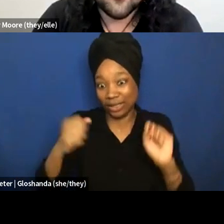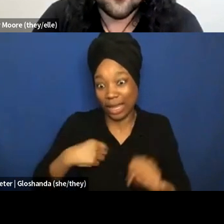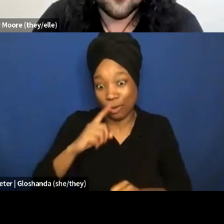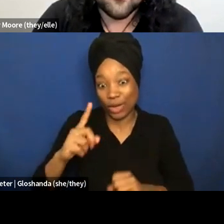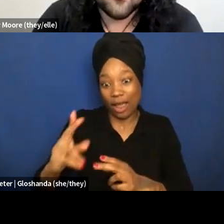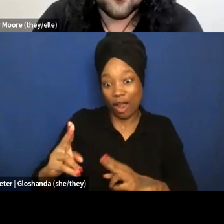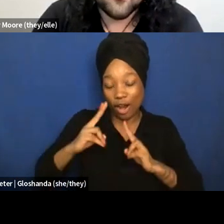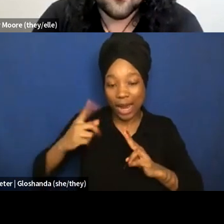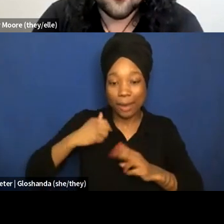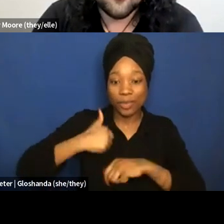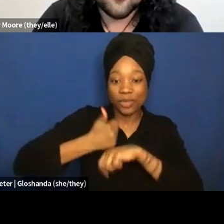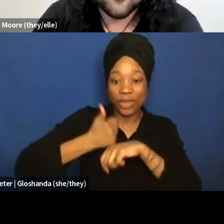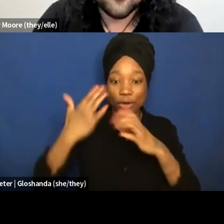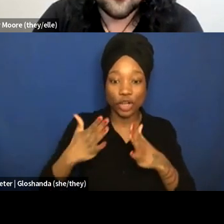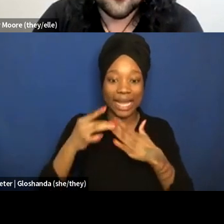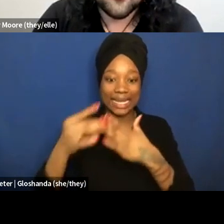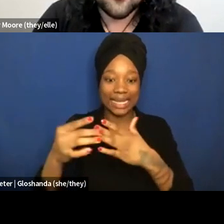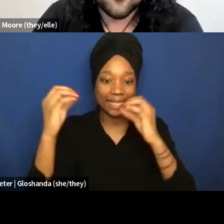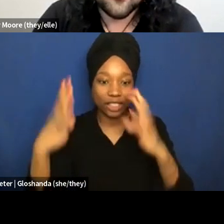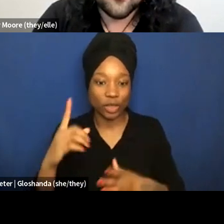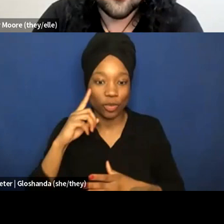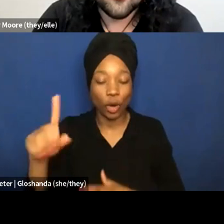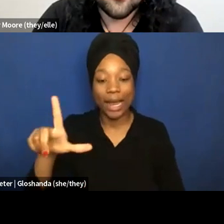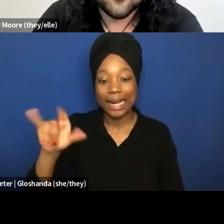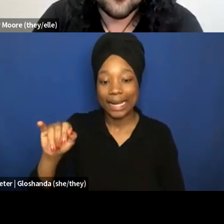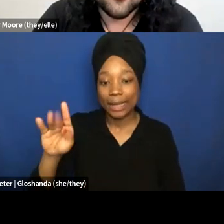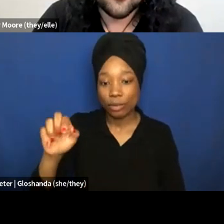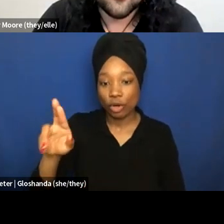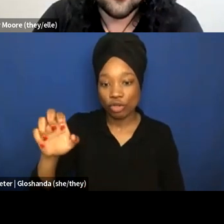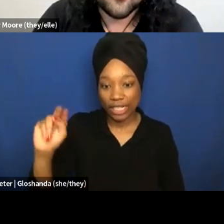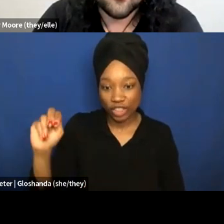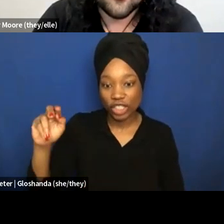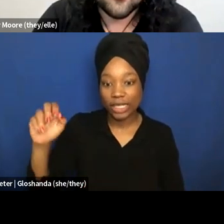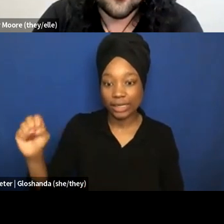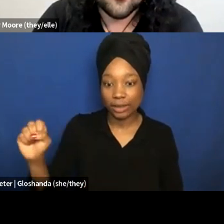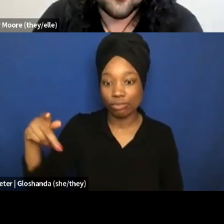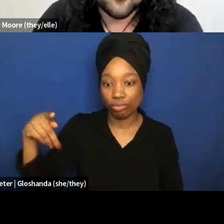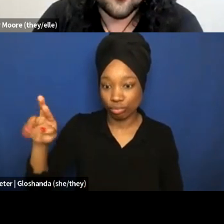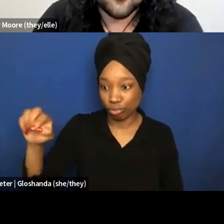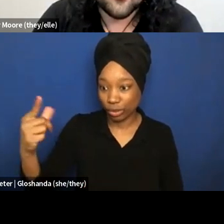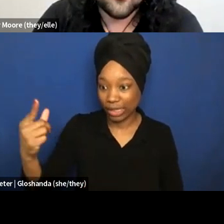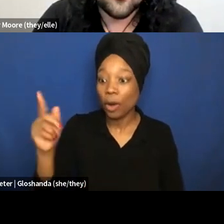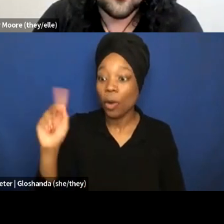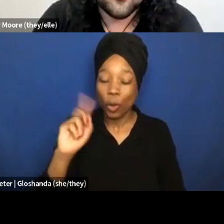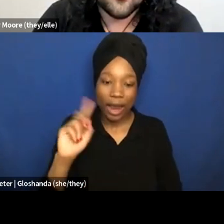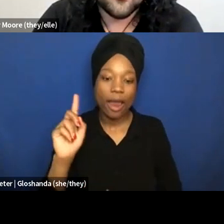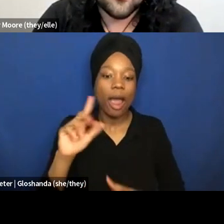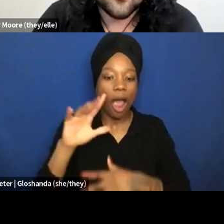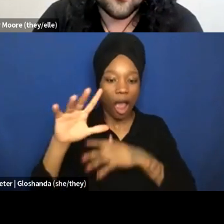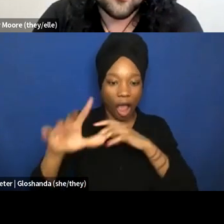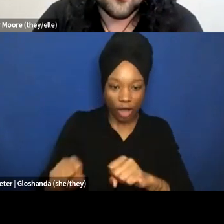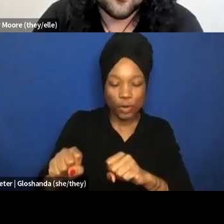and lead teacher in Liberation Spring, rooted in occupied Ohlone territory, Huchin, so-called